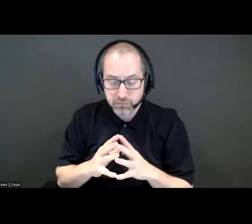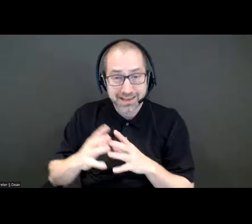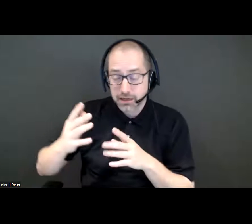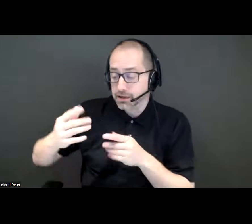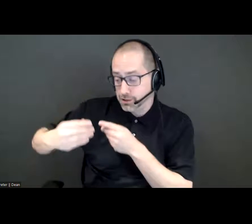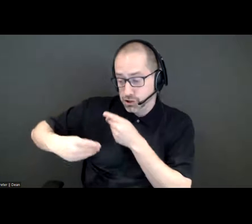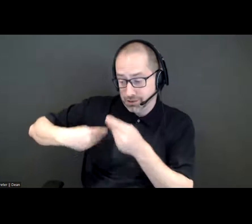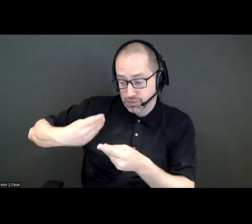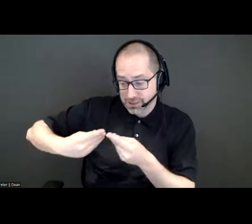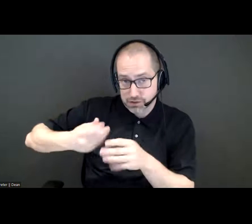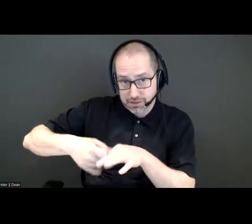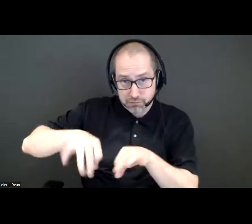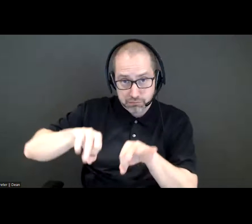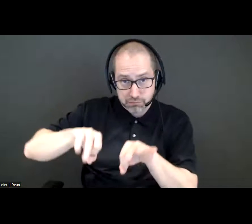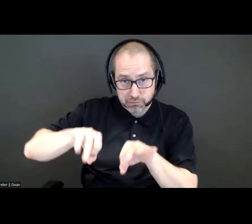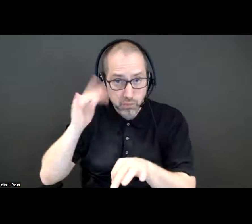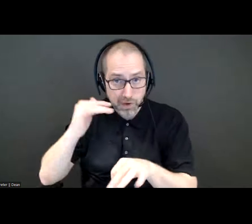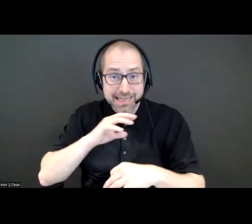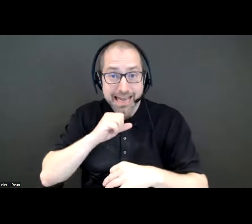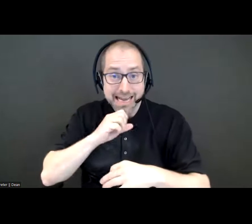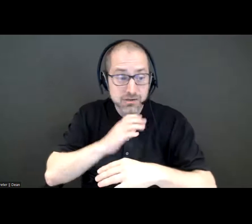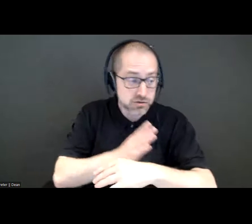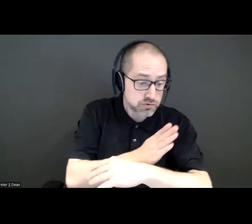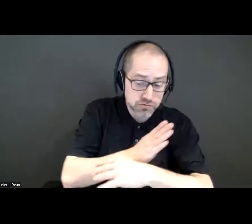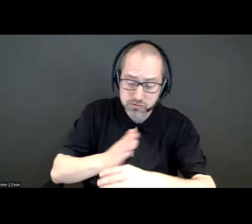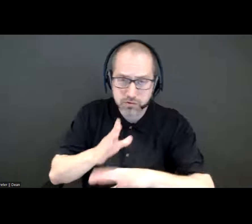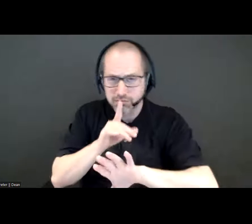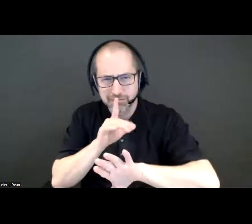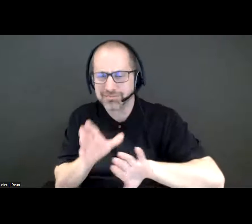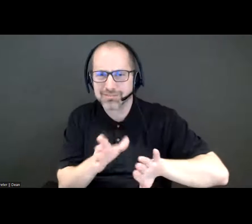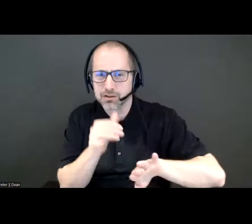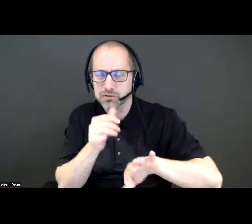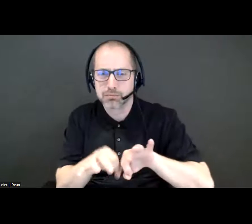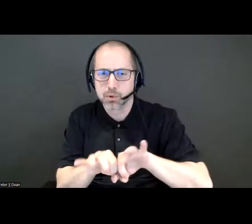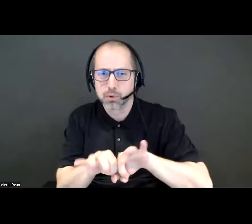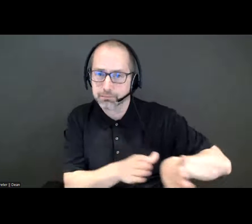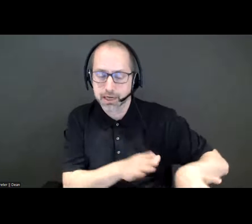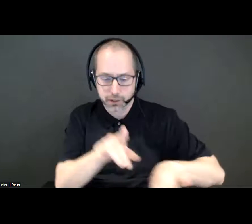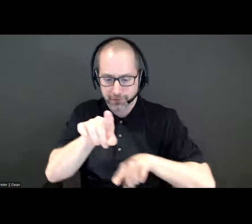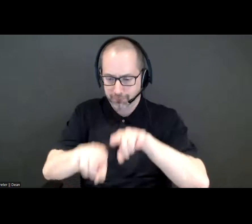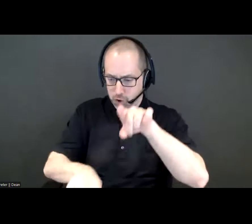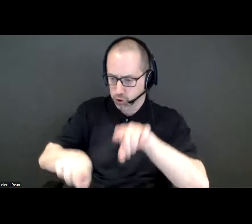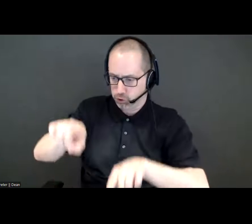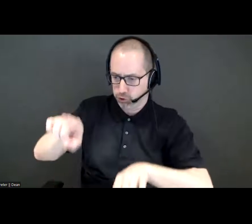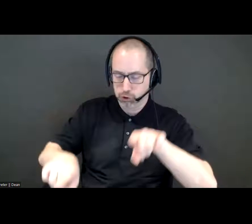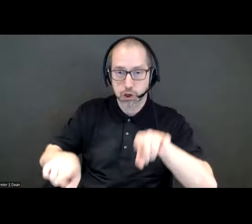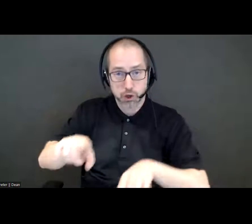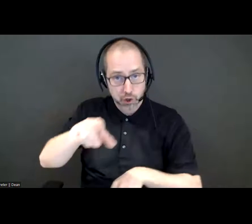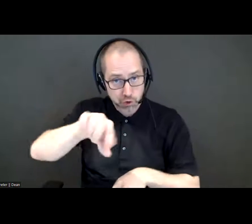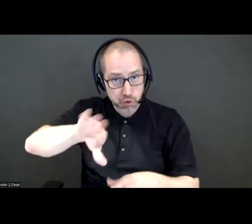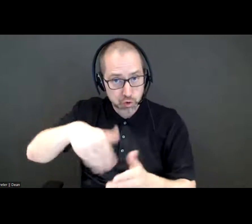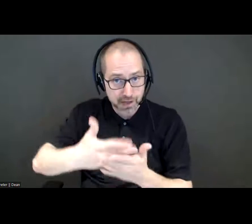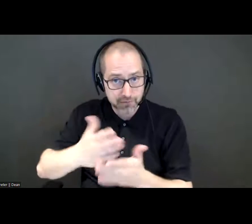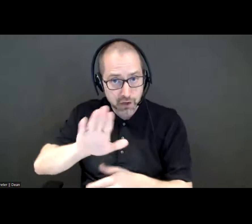but it's the diversity thing. You want a lot of diversity in the group because you all have your friends and they all, you